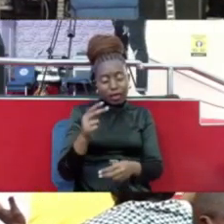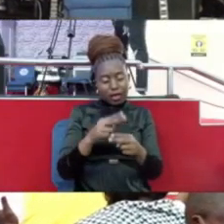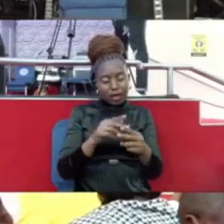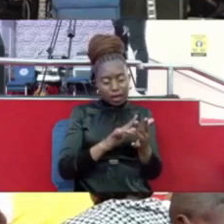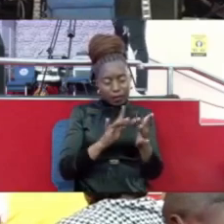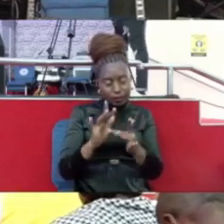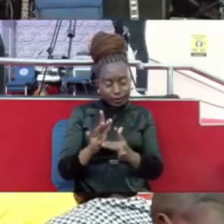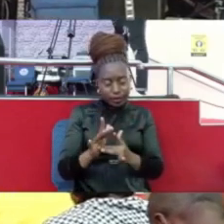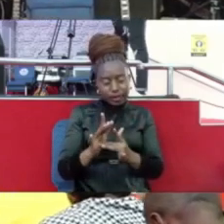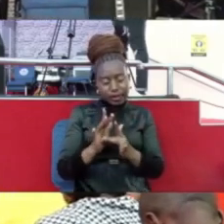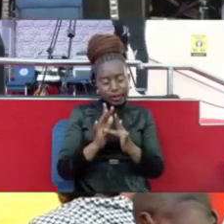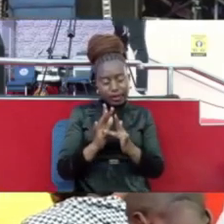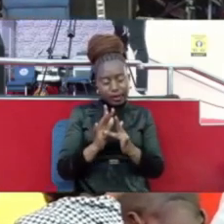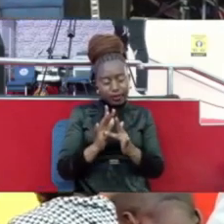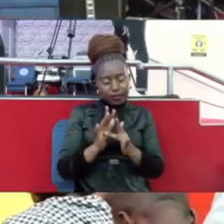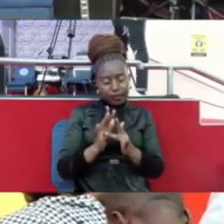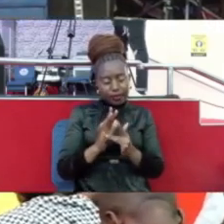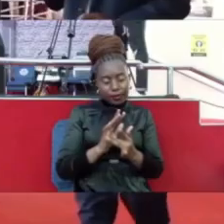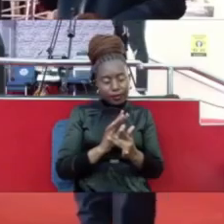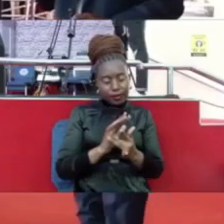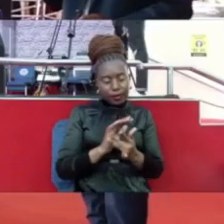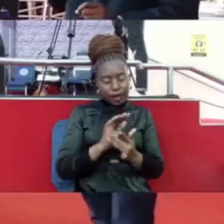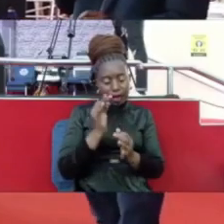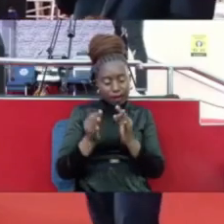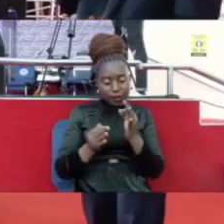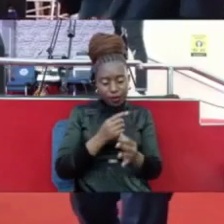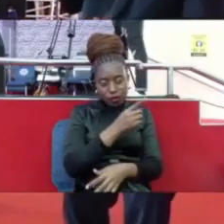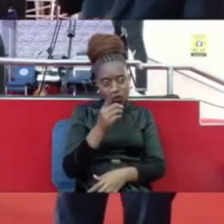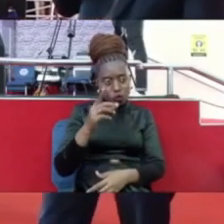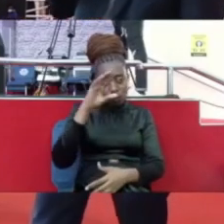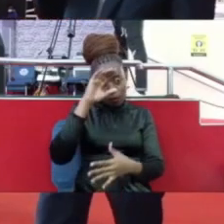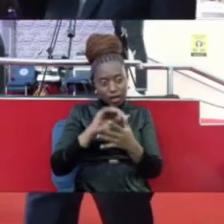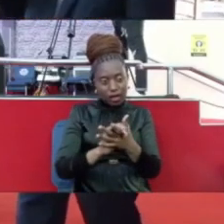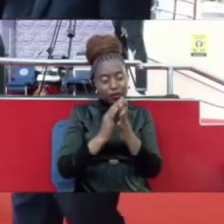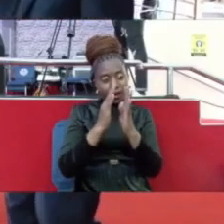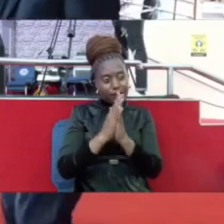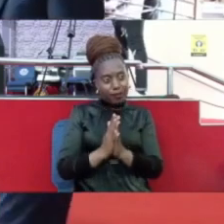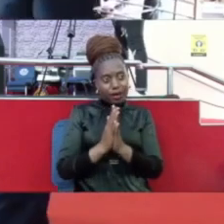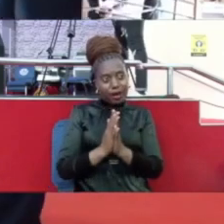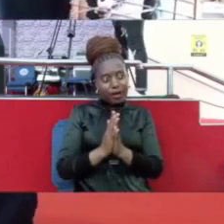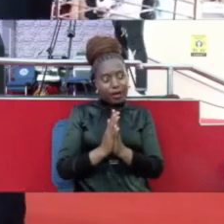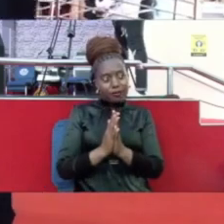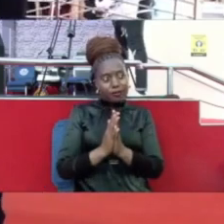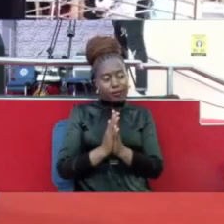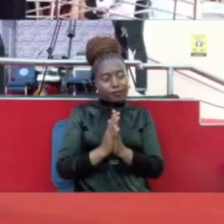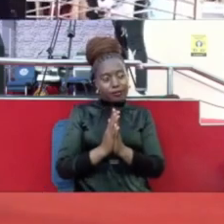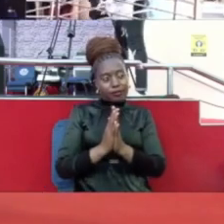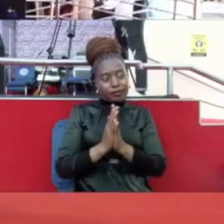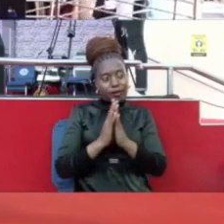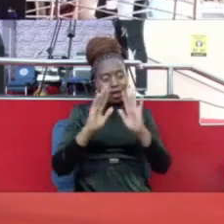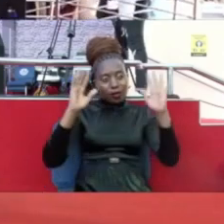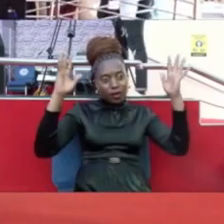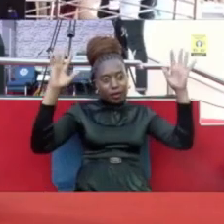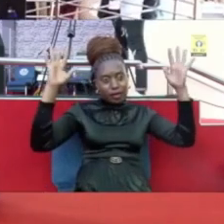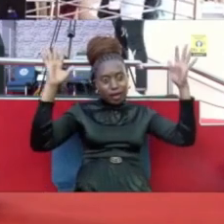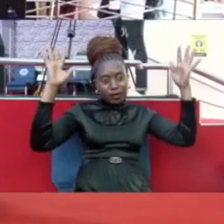Jesus, katika jina la Yesu. And if you believe that prayer, na kama unaamini hilo ombi, begin to give God the biggest praise you